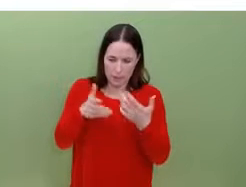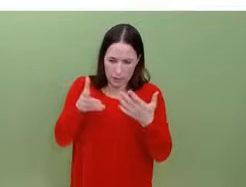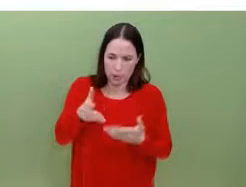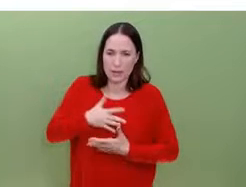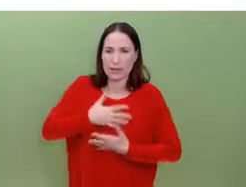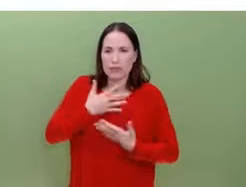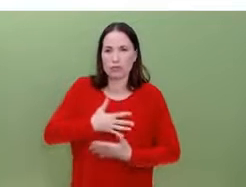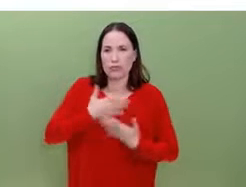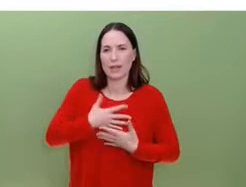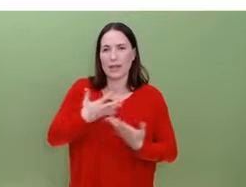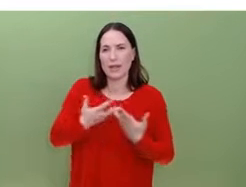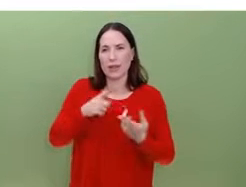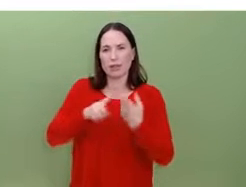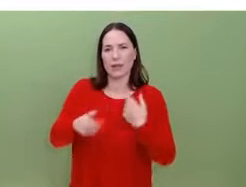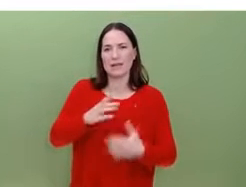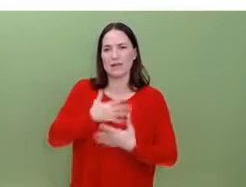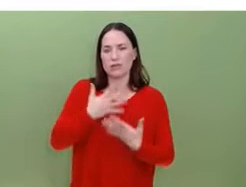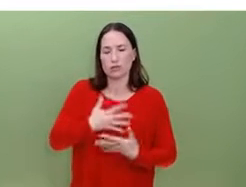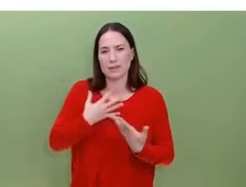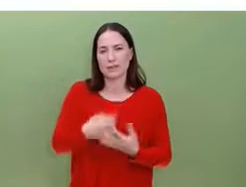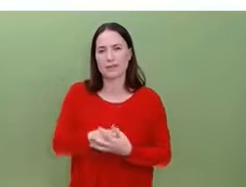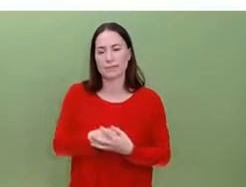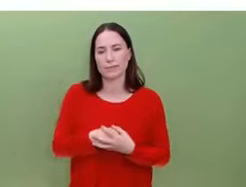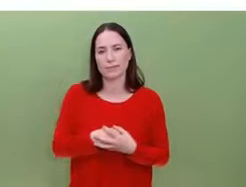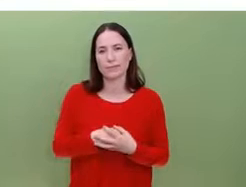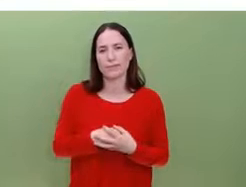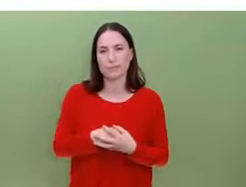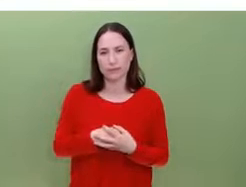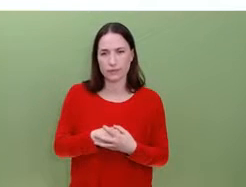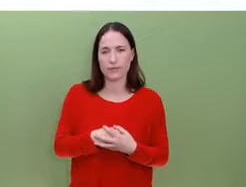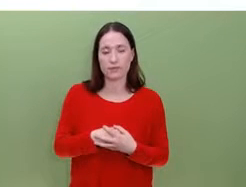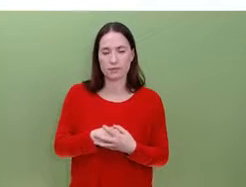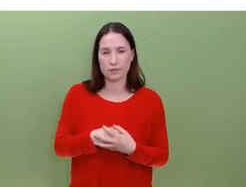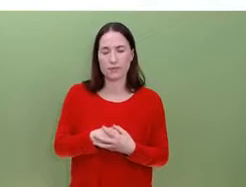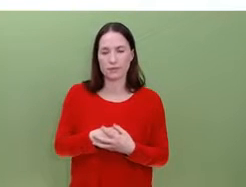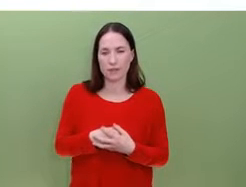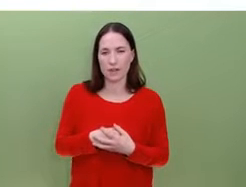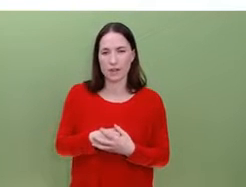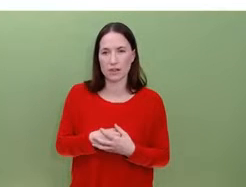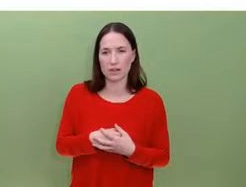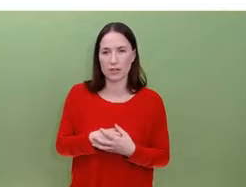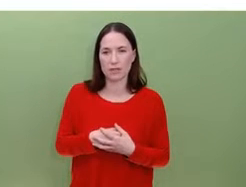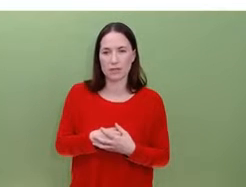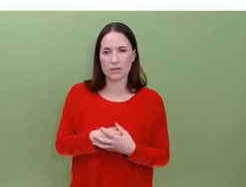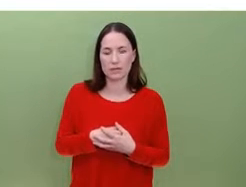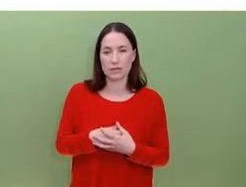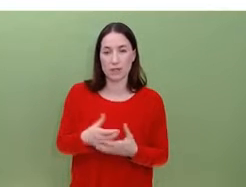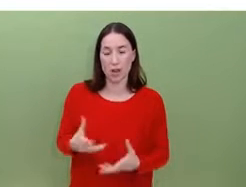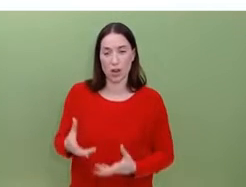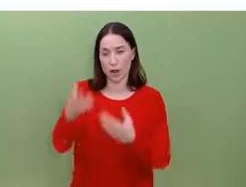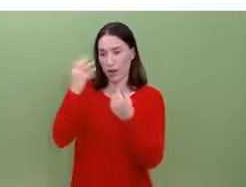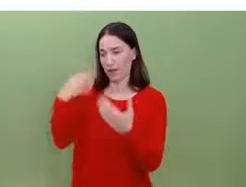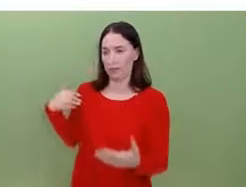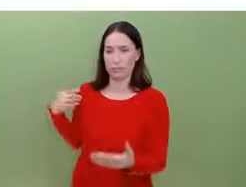distress. I think that there has been an enormous amount of learning about, I think if we